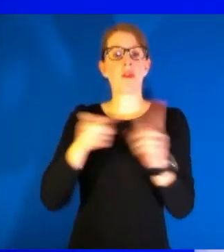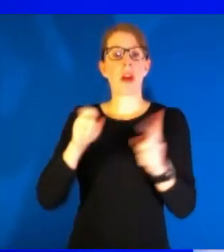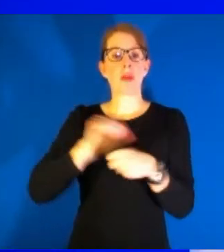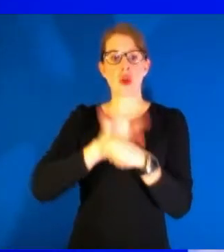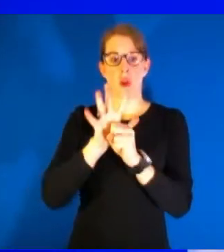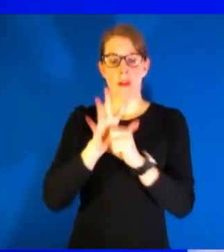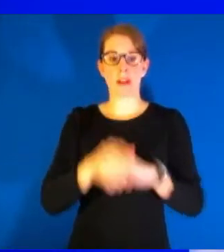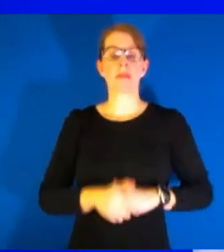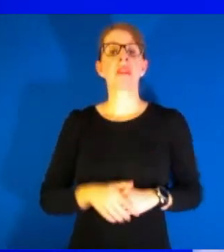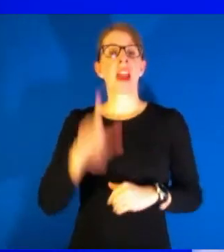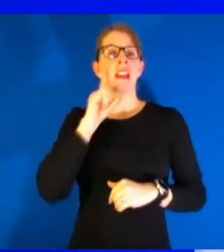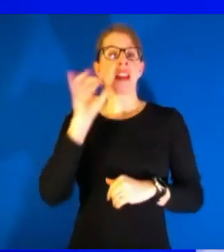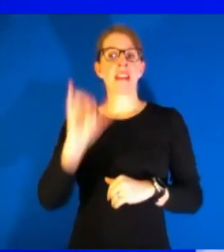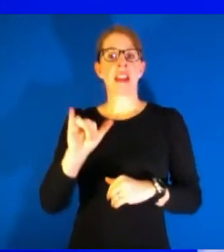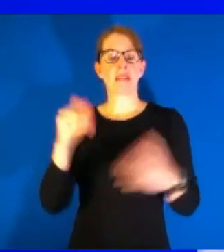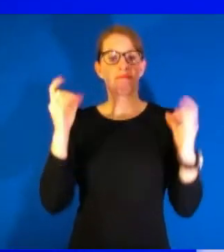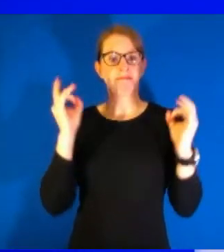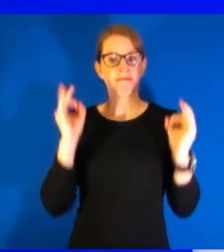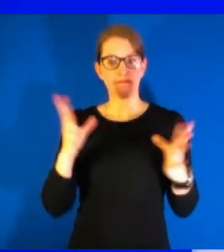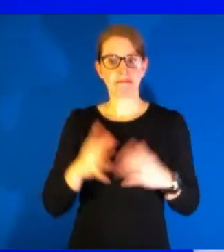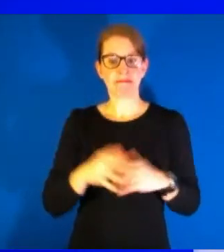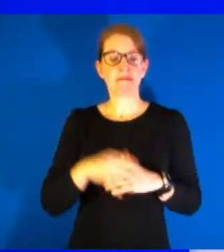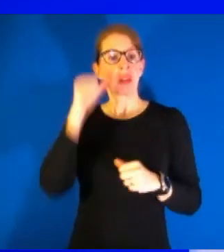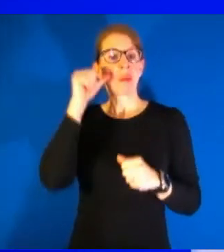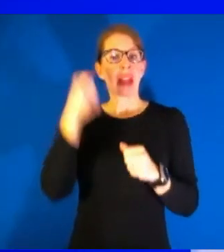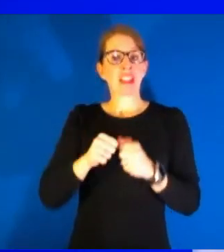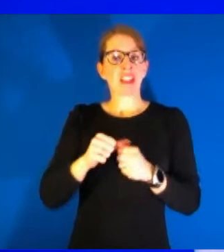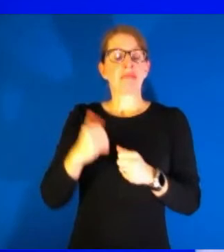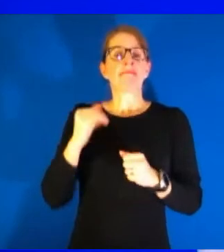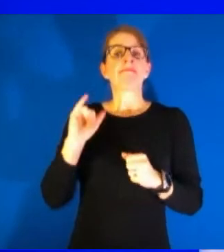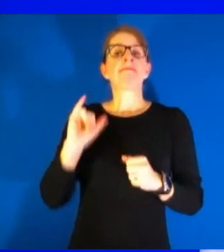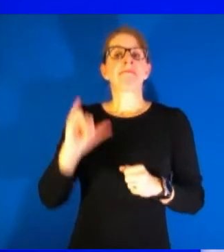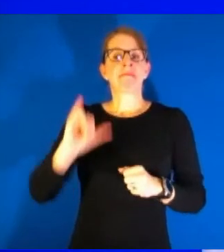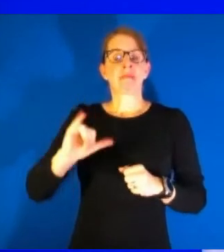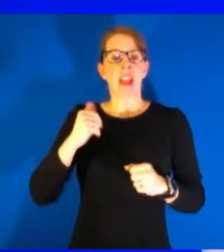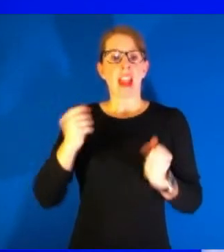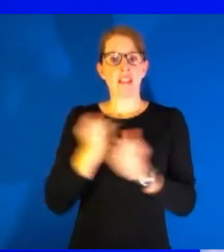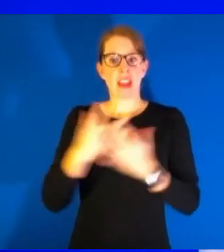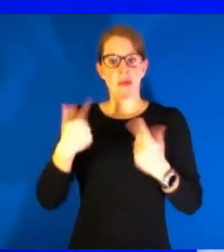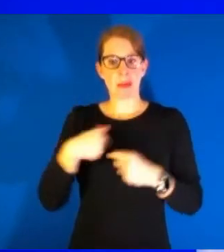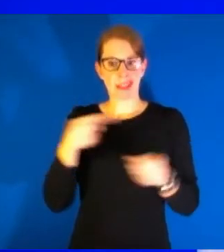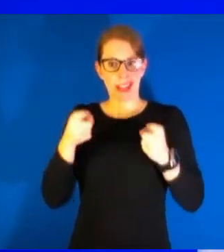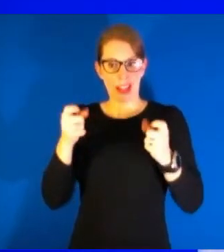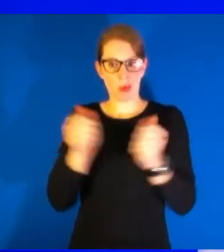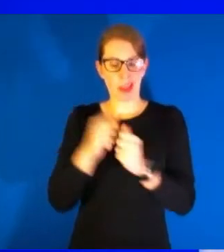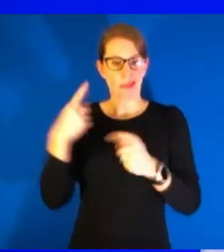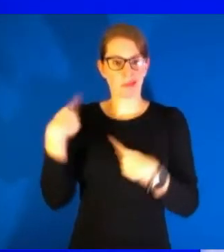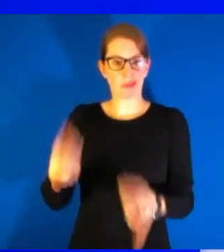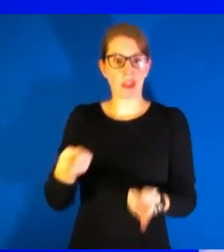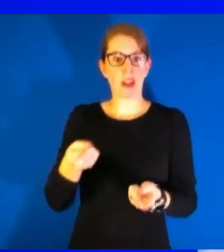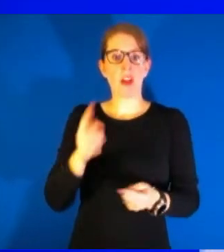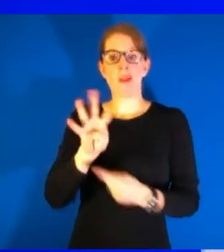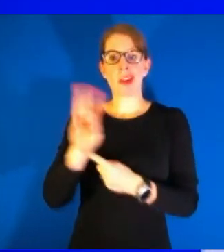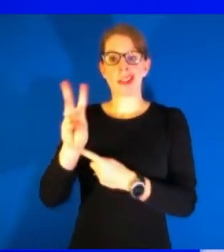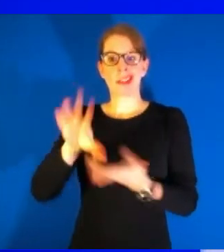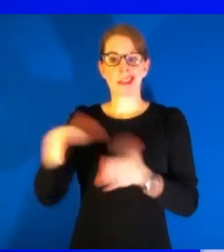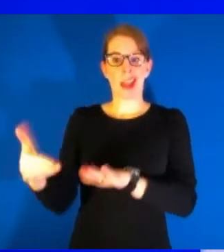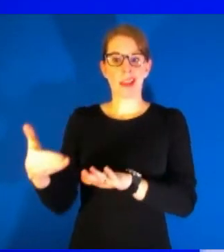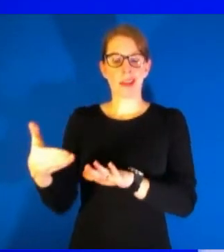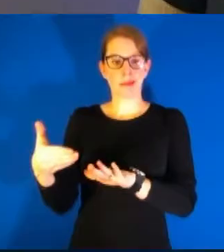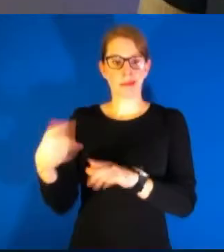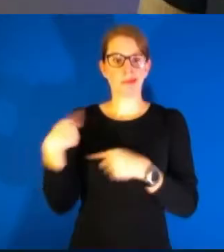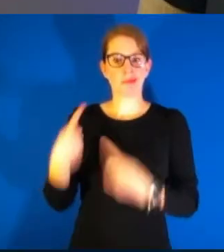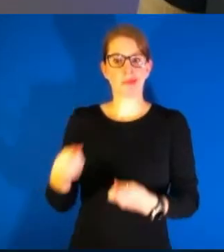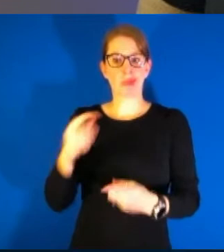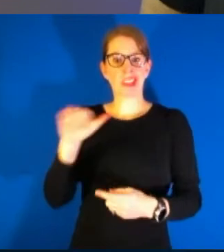a harsh reminder of kind of everything that we've been dealing with. Overall, 46 deaths so far in January. All right. Well, if you are